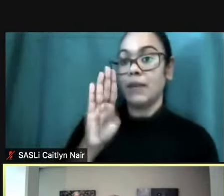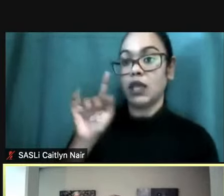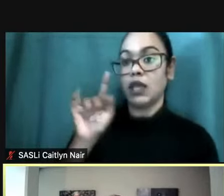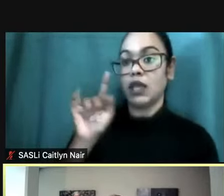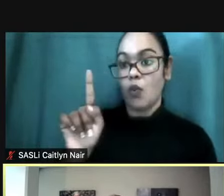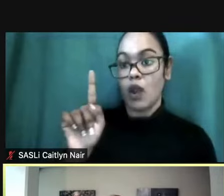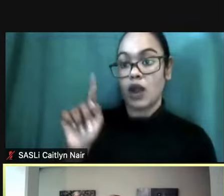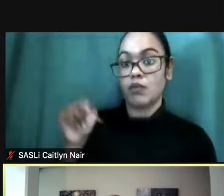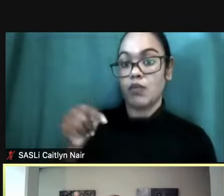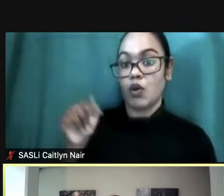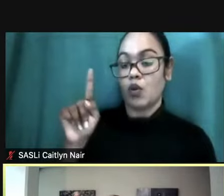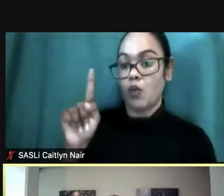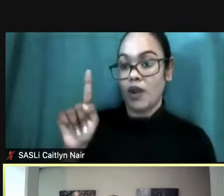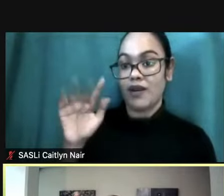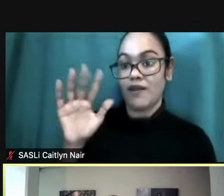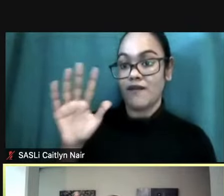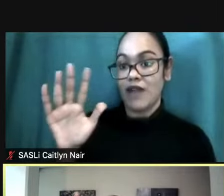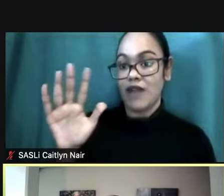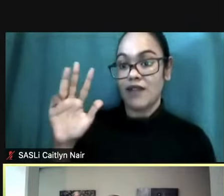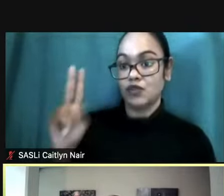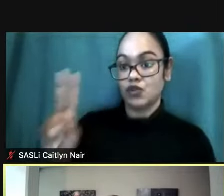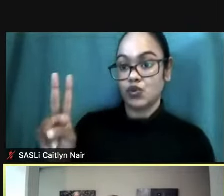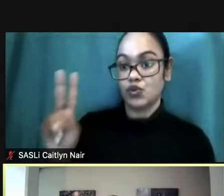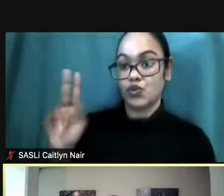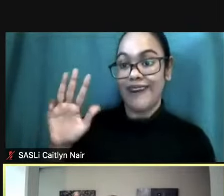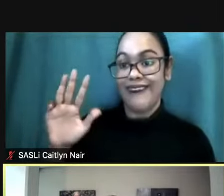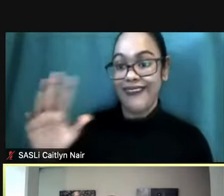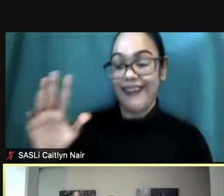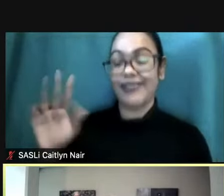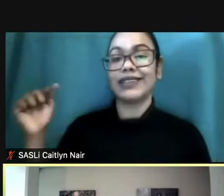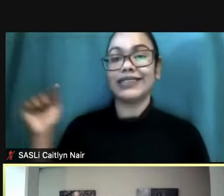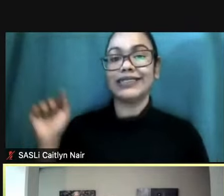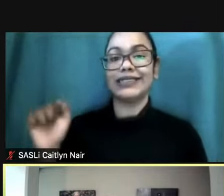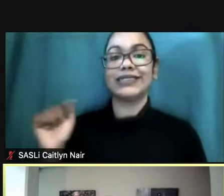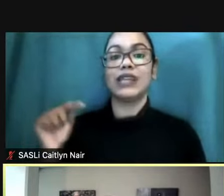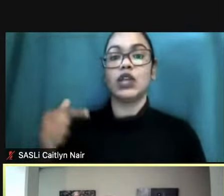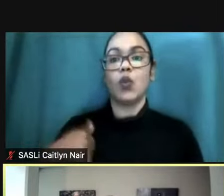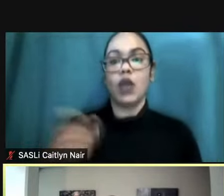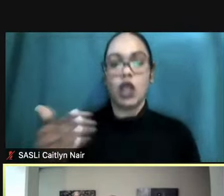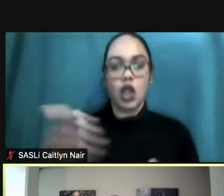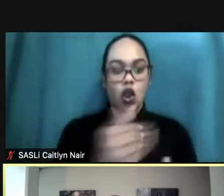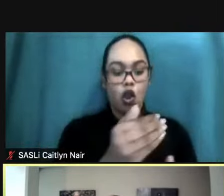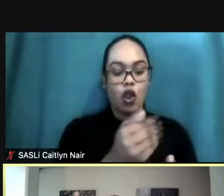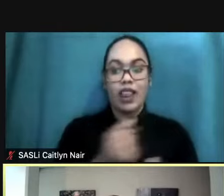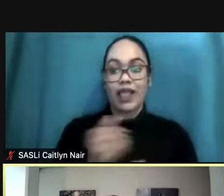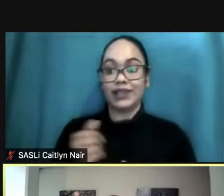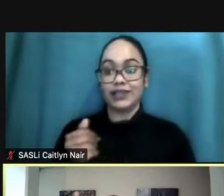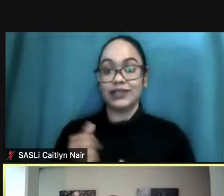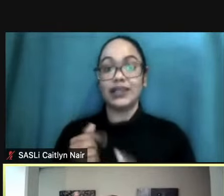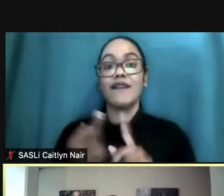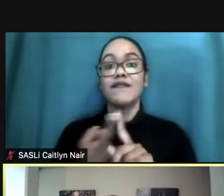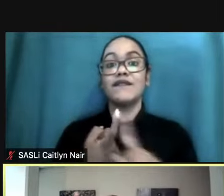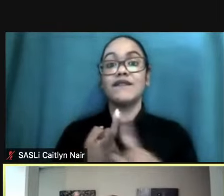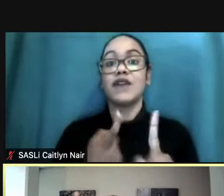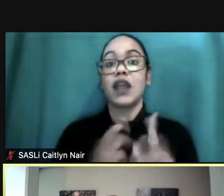B.1.1529, the current num, was produced in samples collected very recently from 12 to 20 of November from